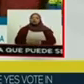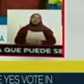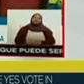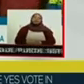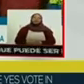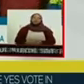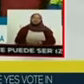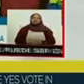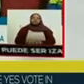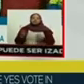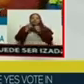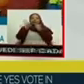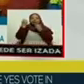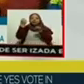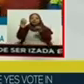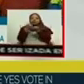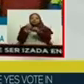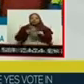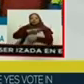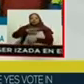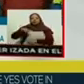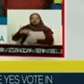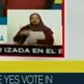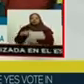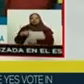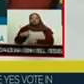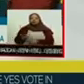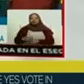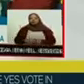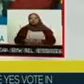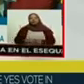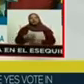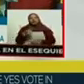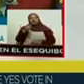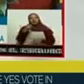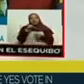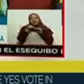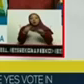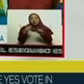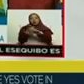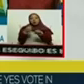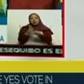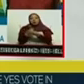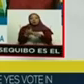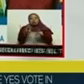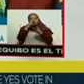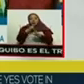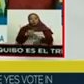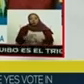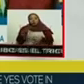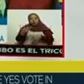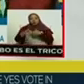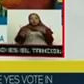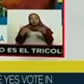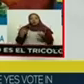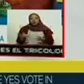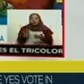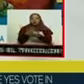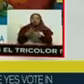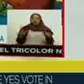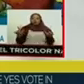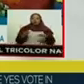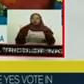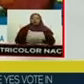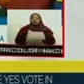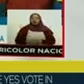So really, it's no different, and that's why this vote comes as a victory, not just for Venezuela, but for the one third